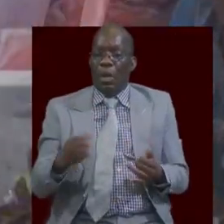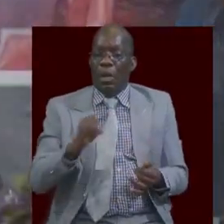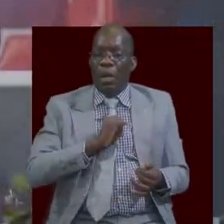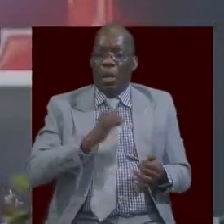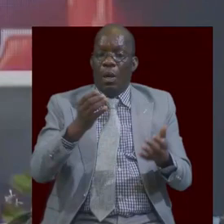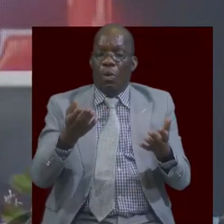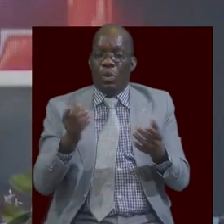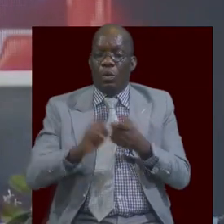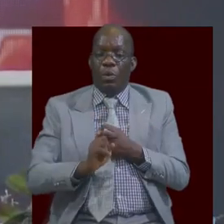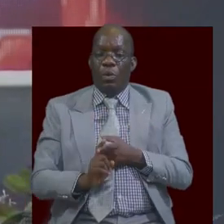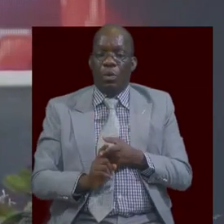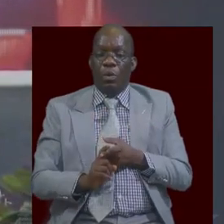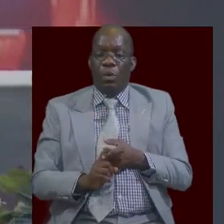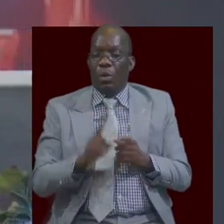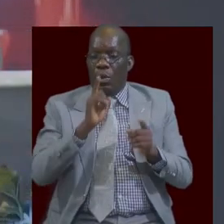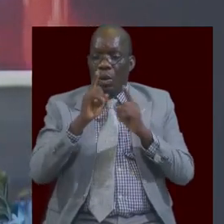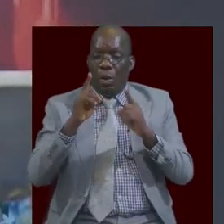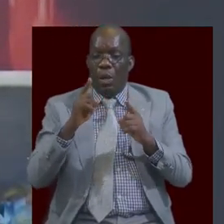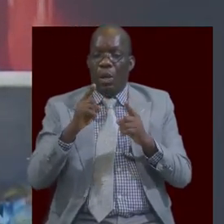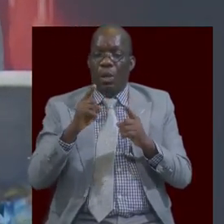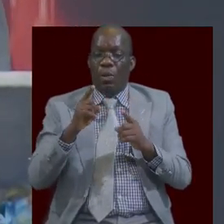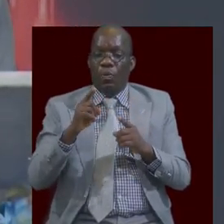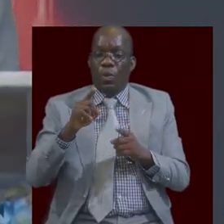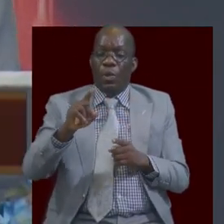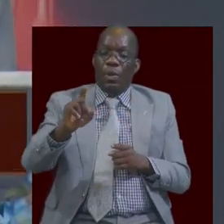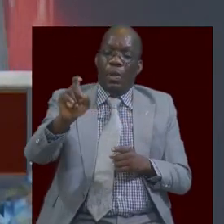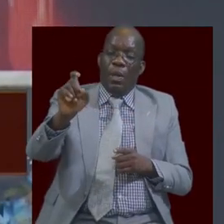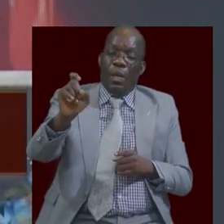X now. X, excelling,